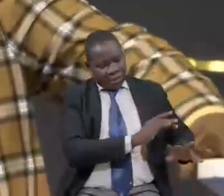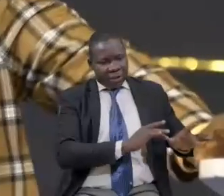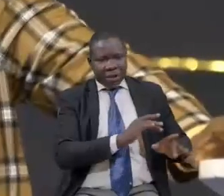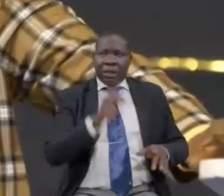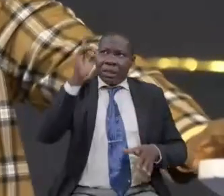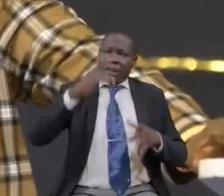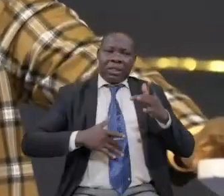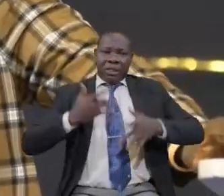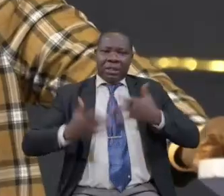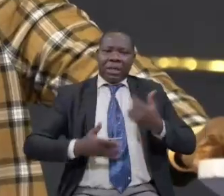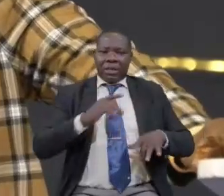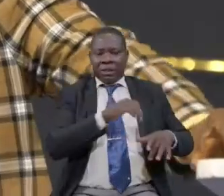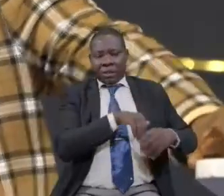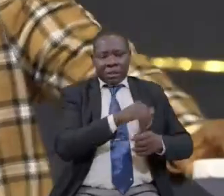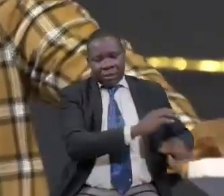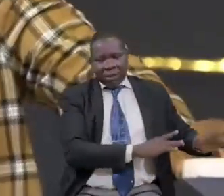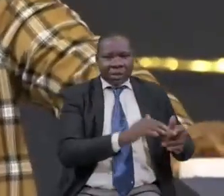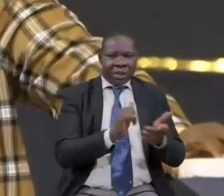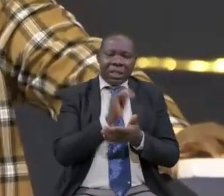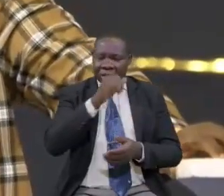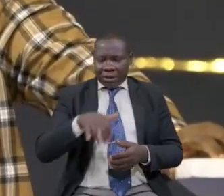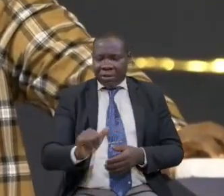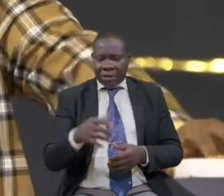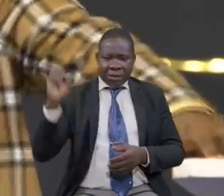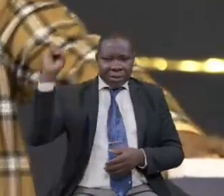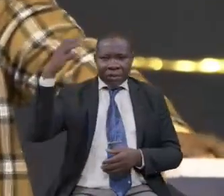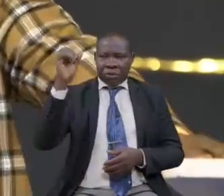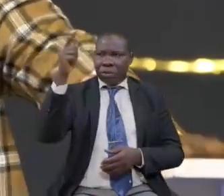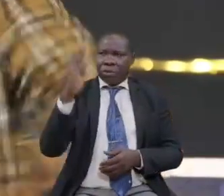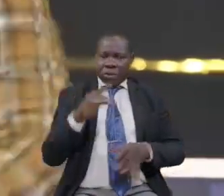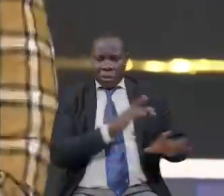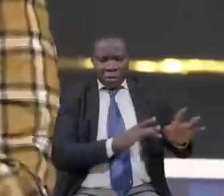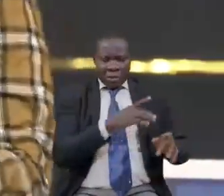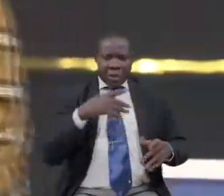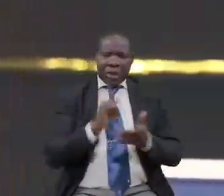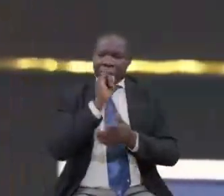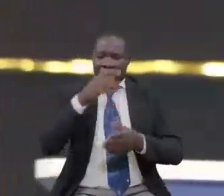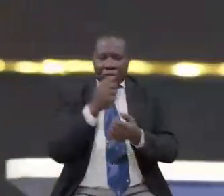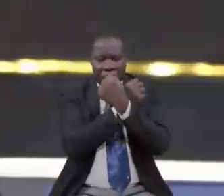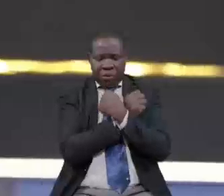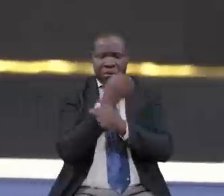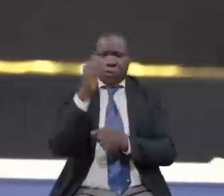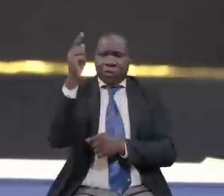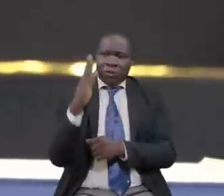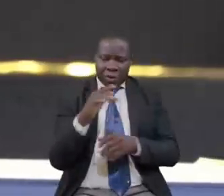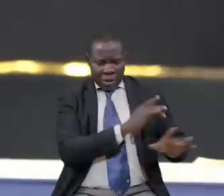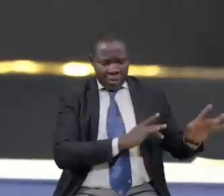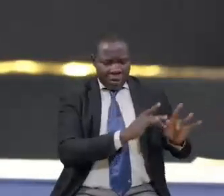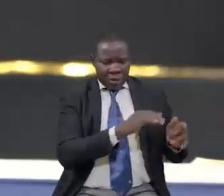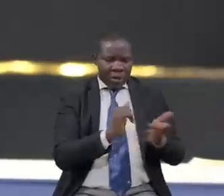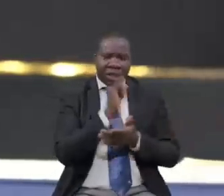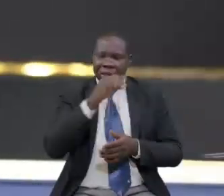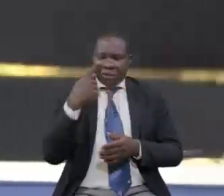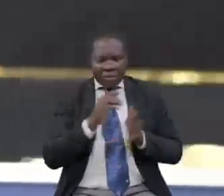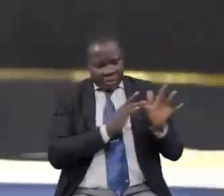of God. Mercy, that's the love of God. Mercy, that is the compassion of the Lord.